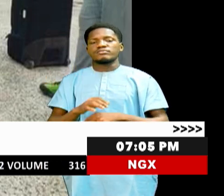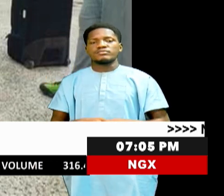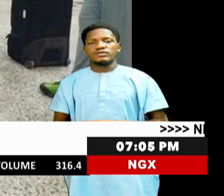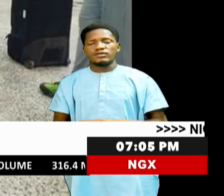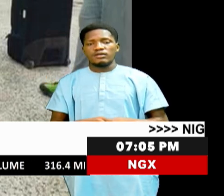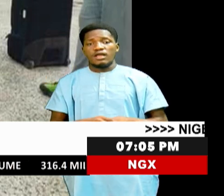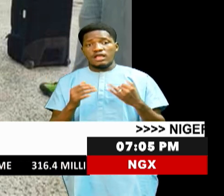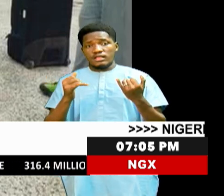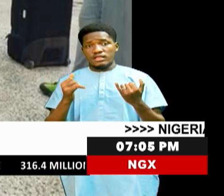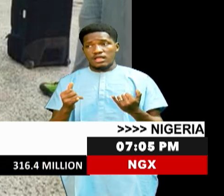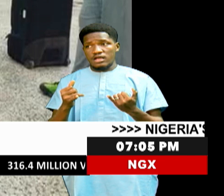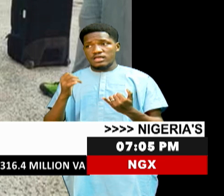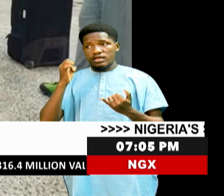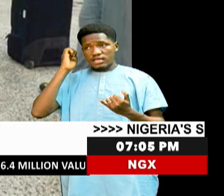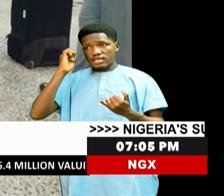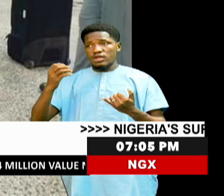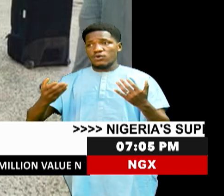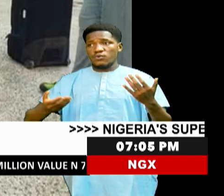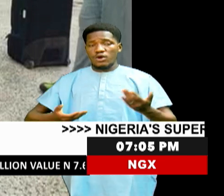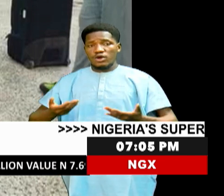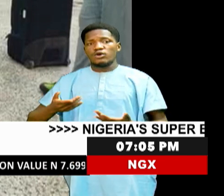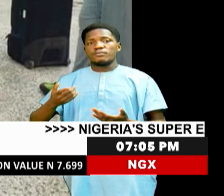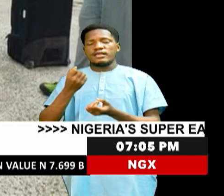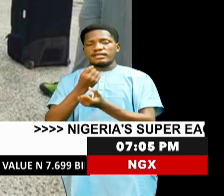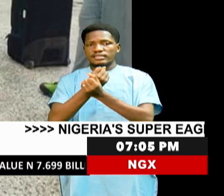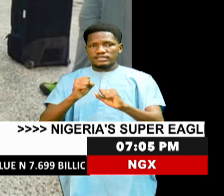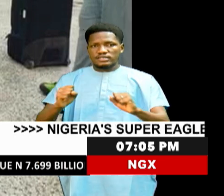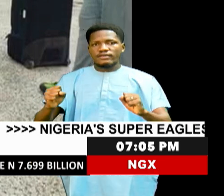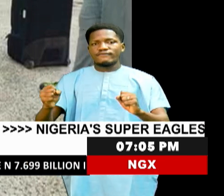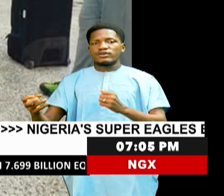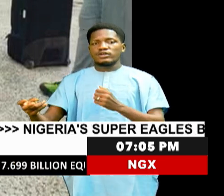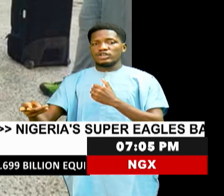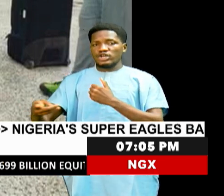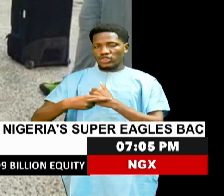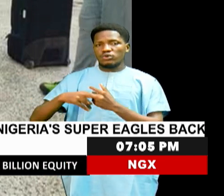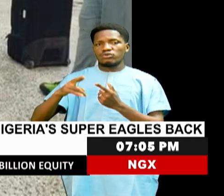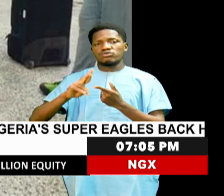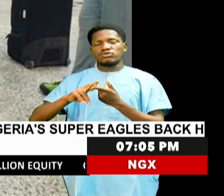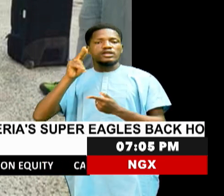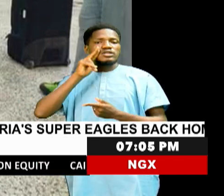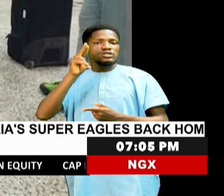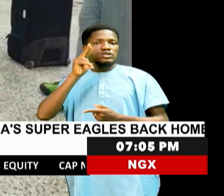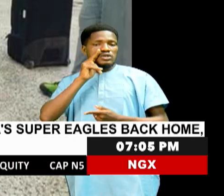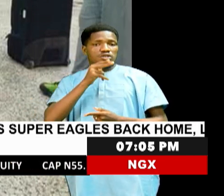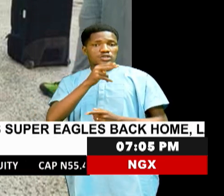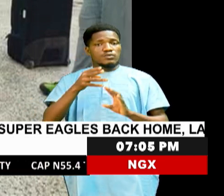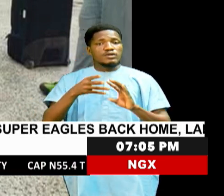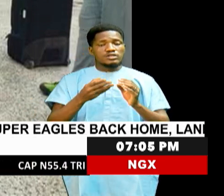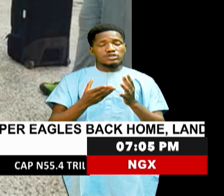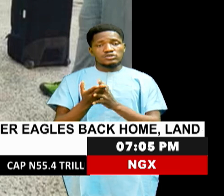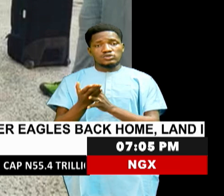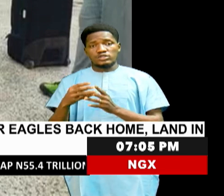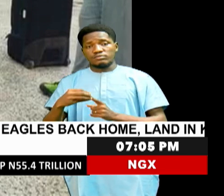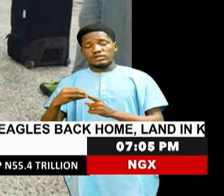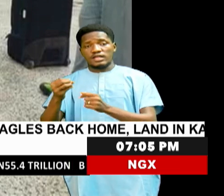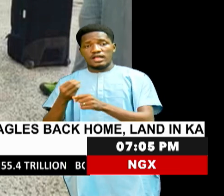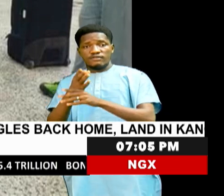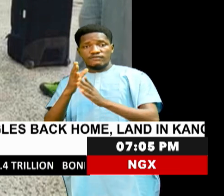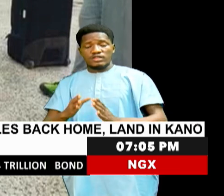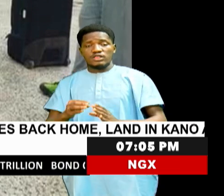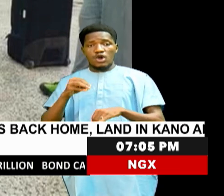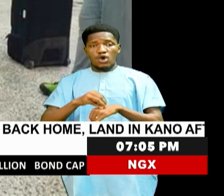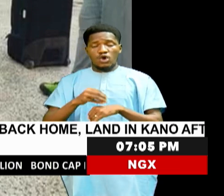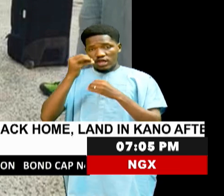and warmly welcomes their safe return to Nigeria. In a statement by his special advisor on information